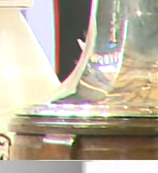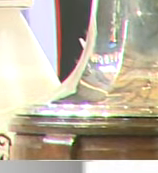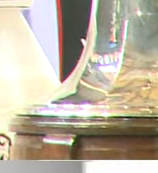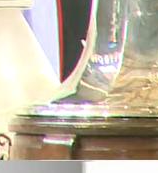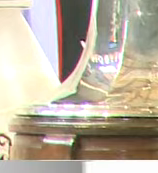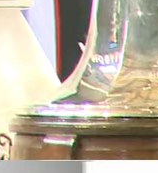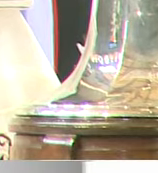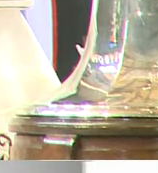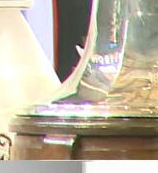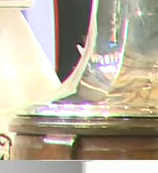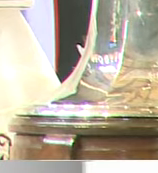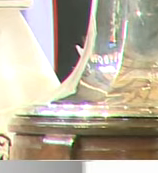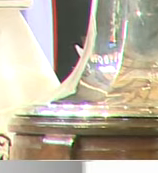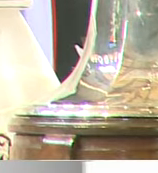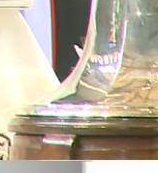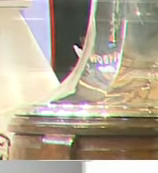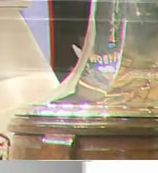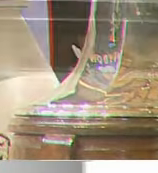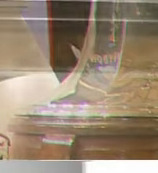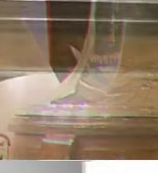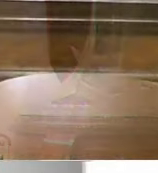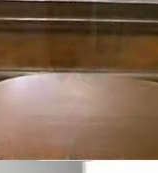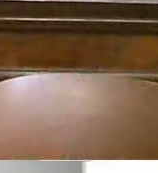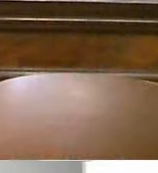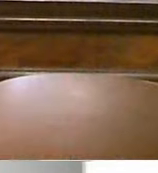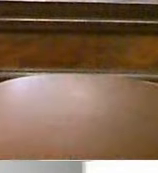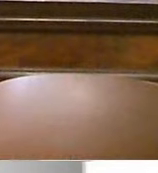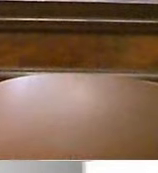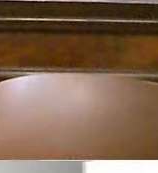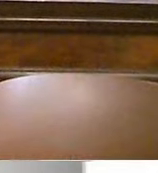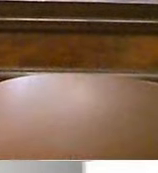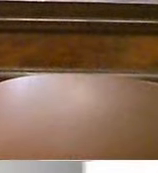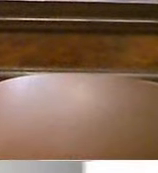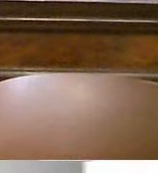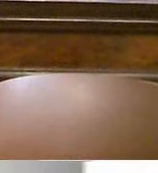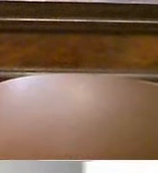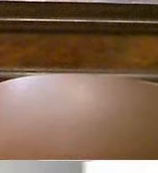have sat at your feet, learned from your words.